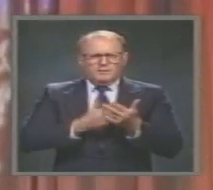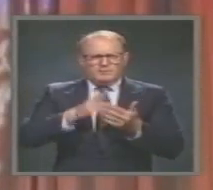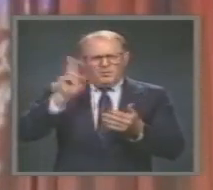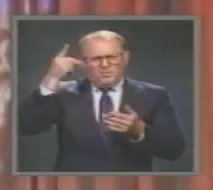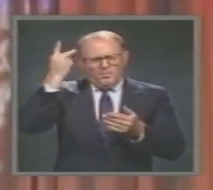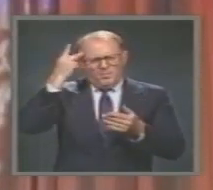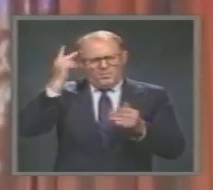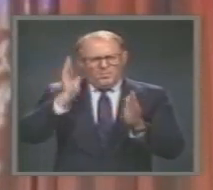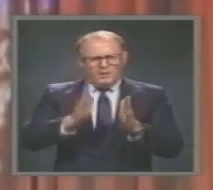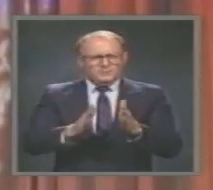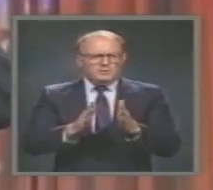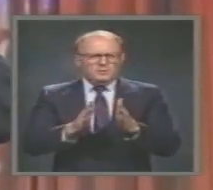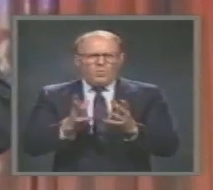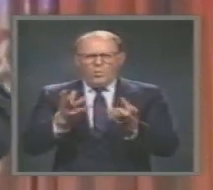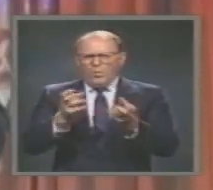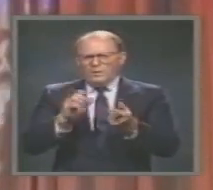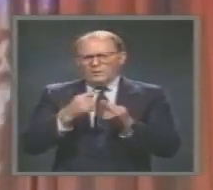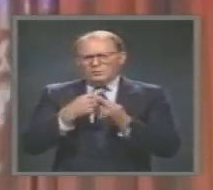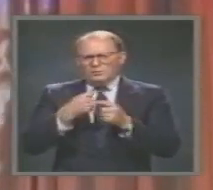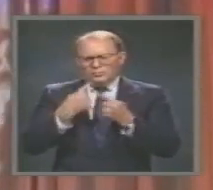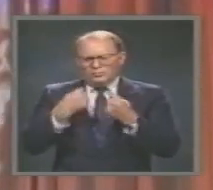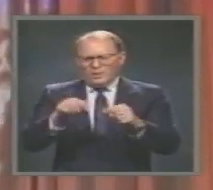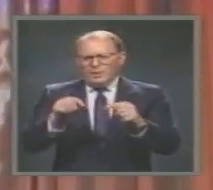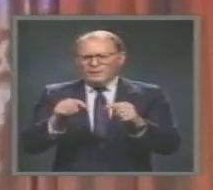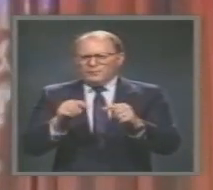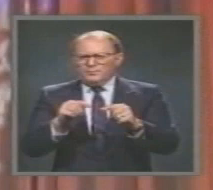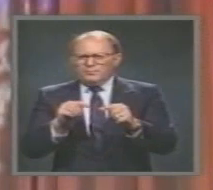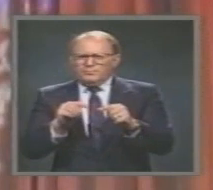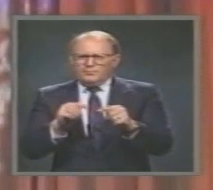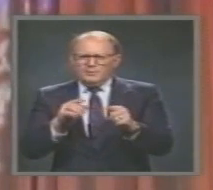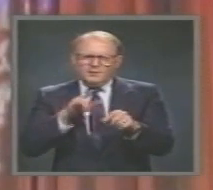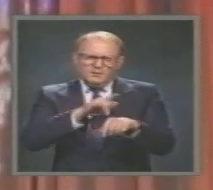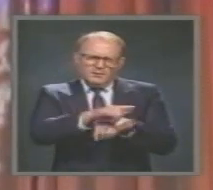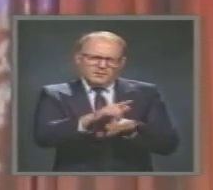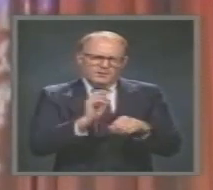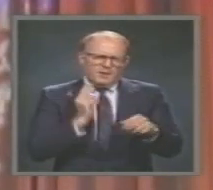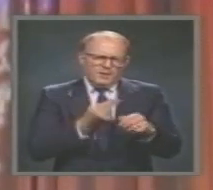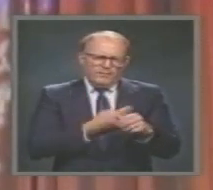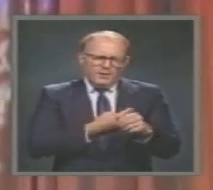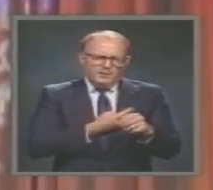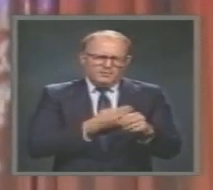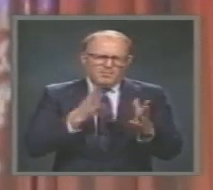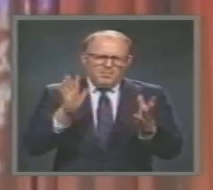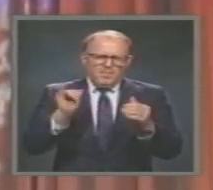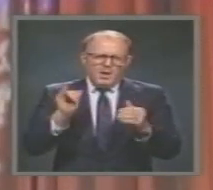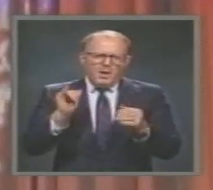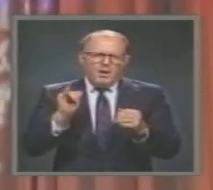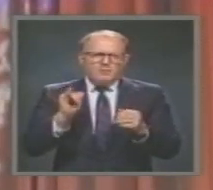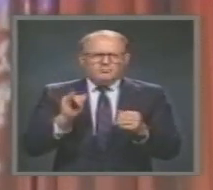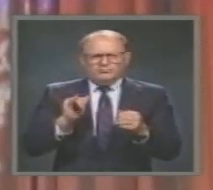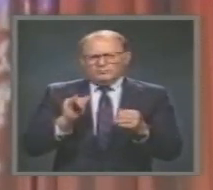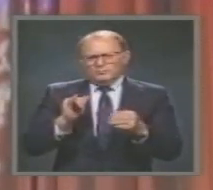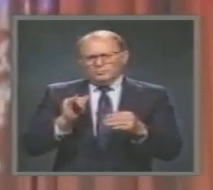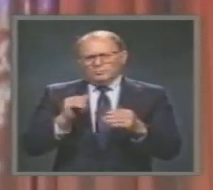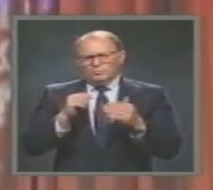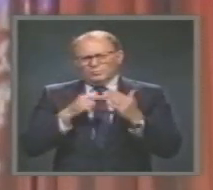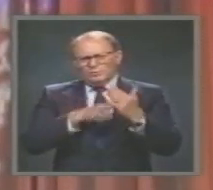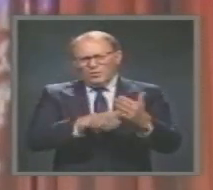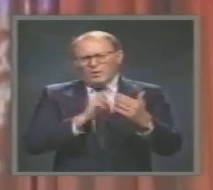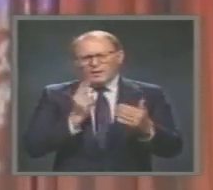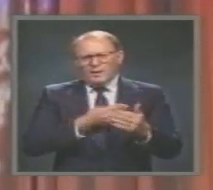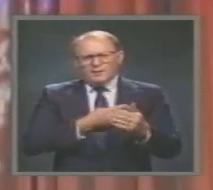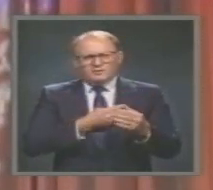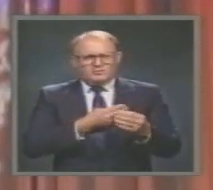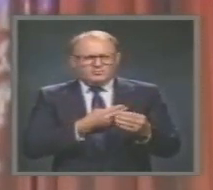our attention from this number one overriding concern by deluging us with a constant harangue about